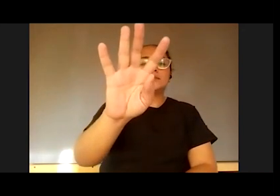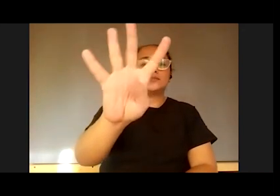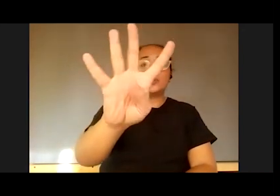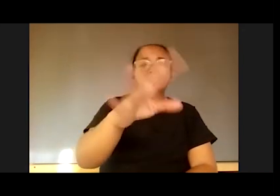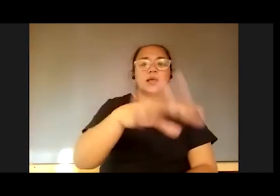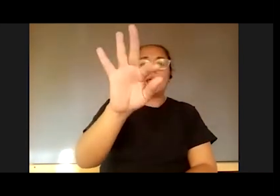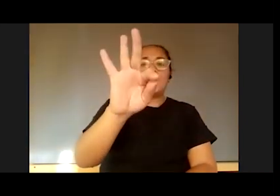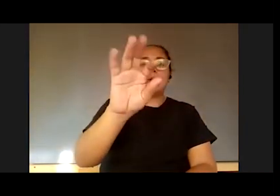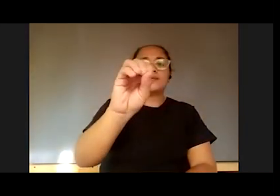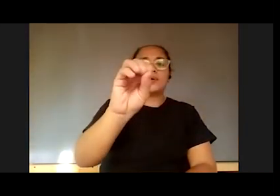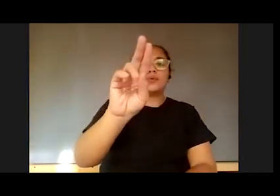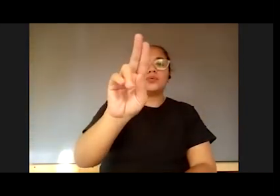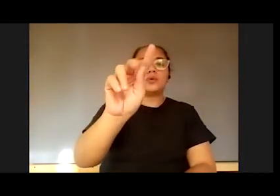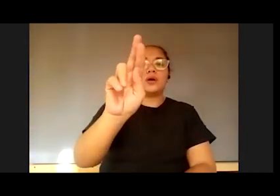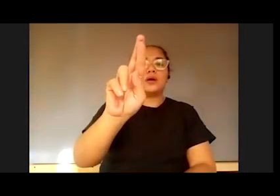FOURTH.